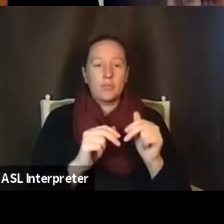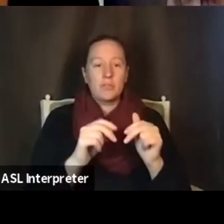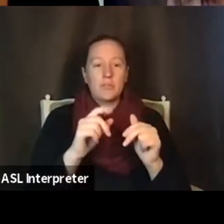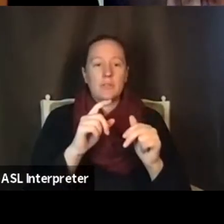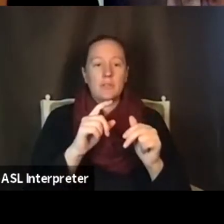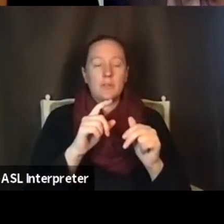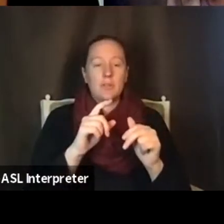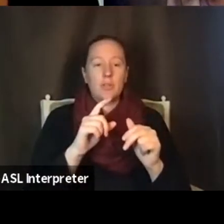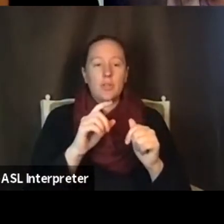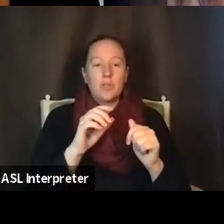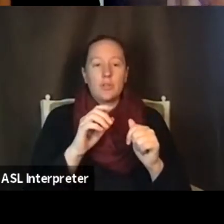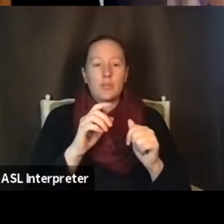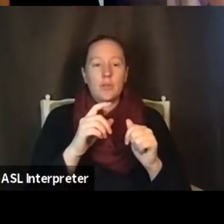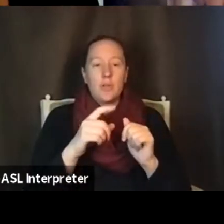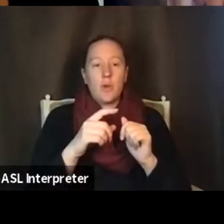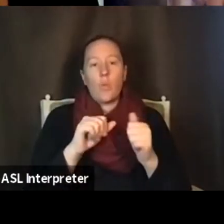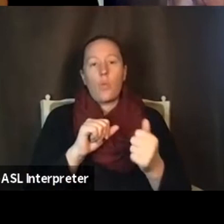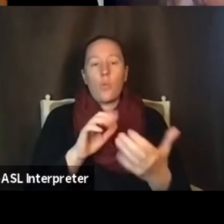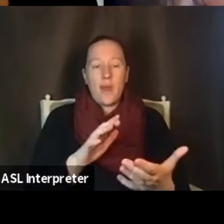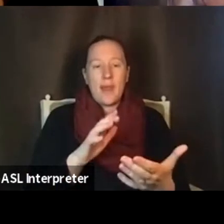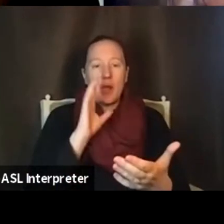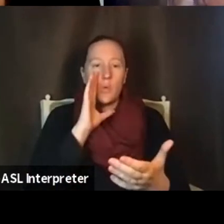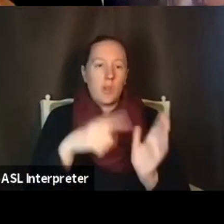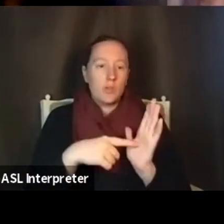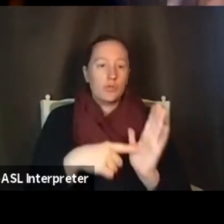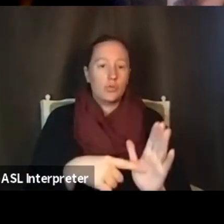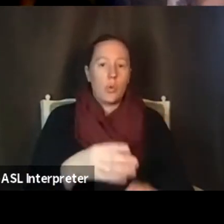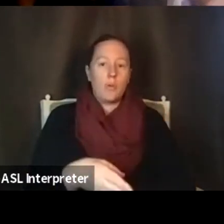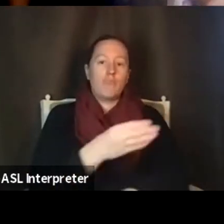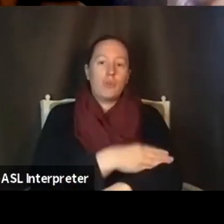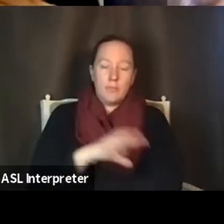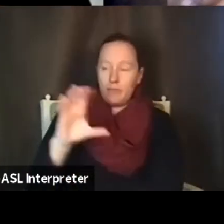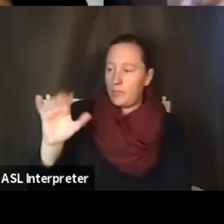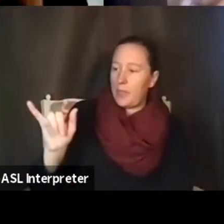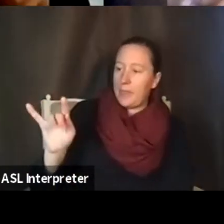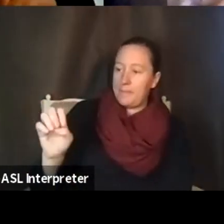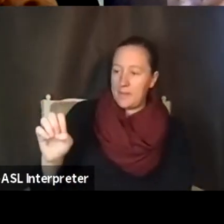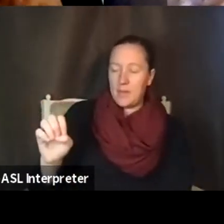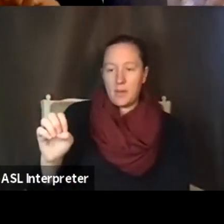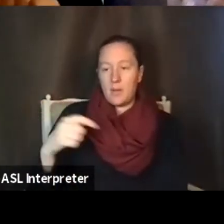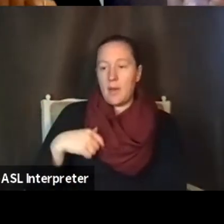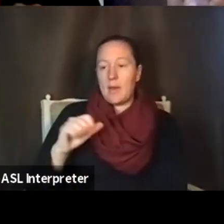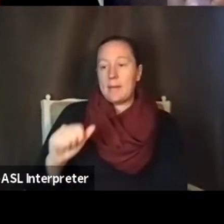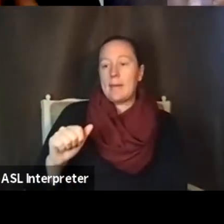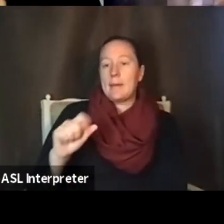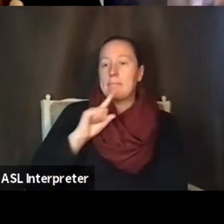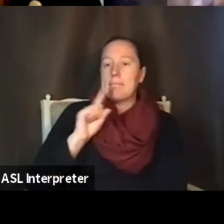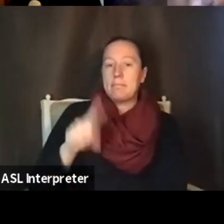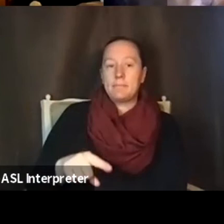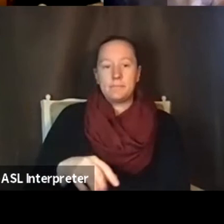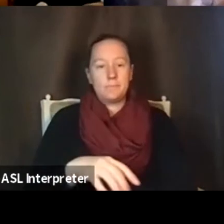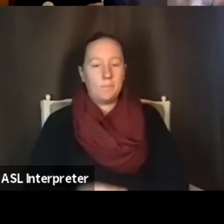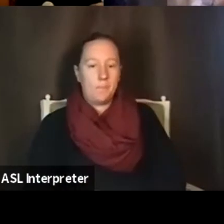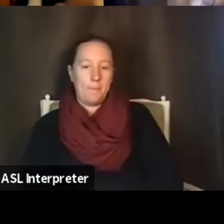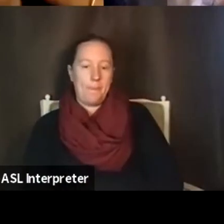sure who is best suited for that one, so. Oh. Yeah, I can take that, Liz. So I think